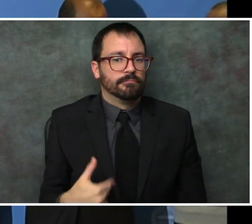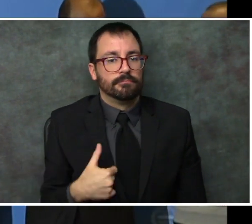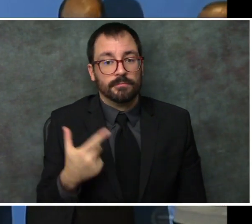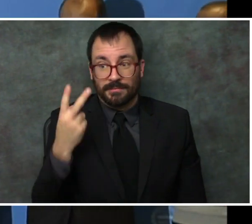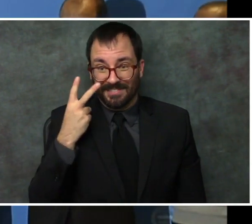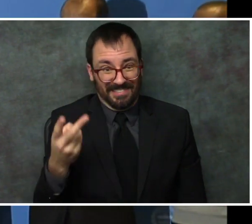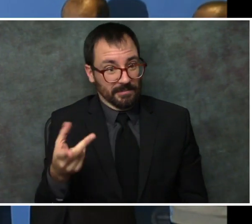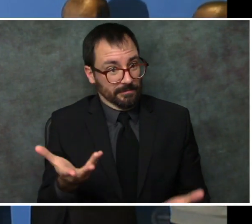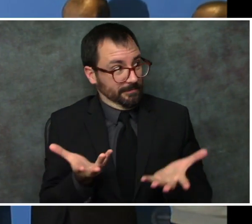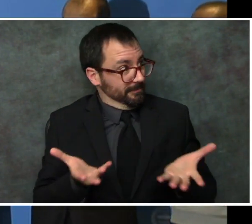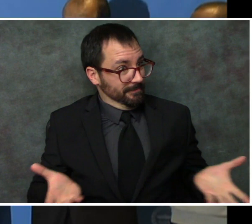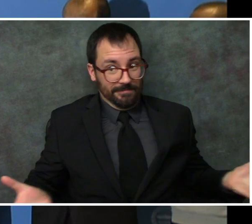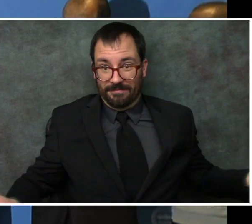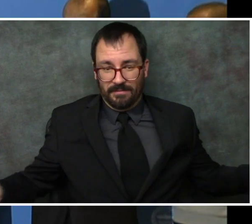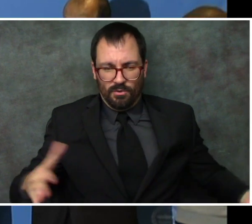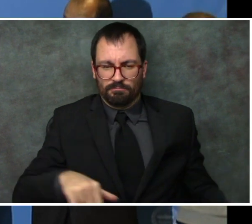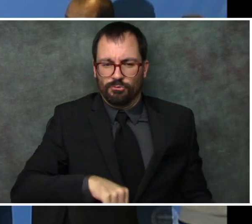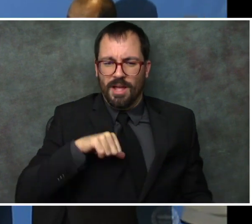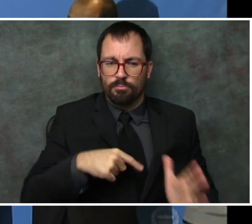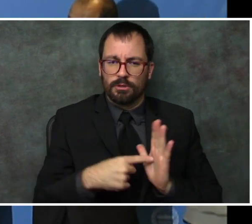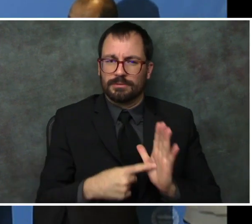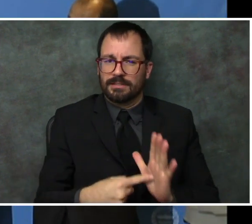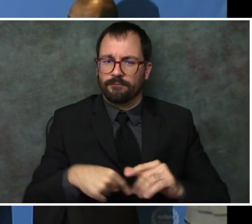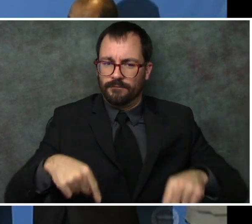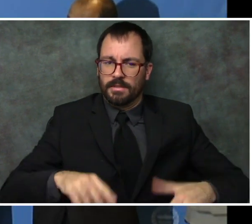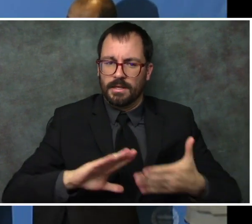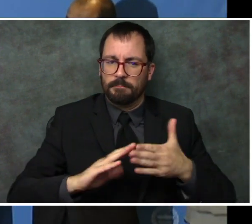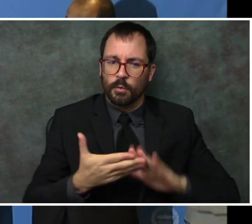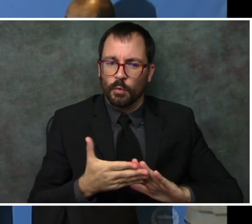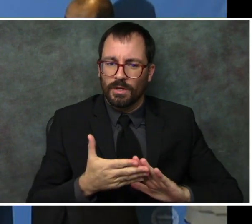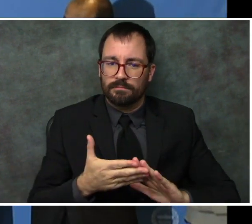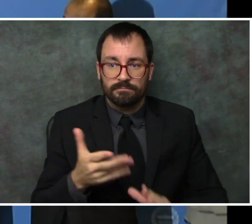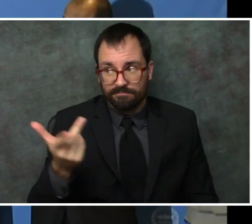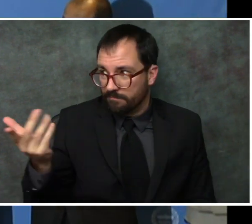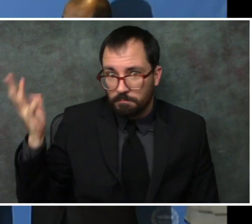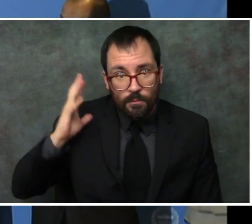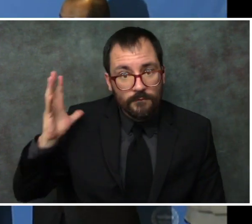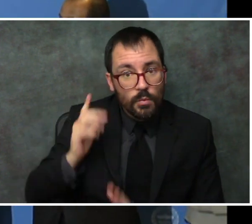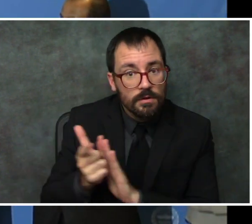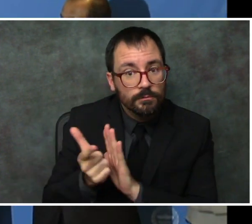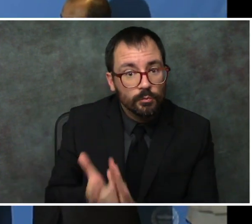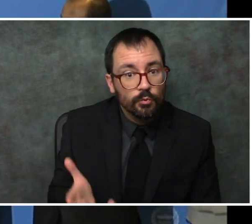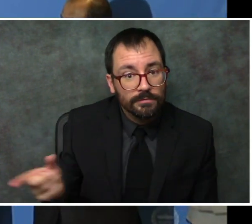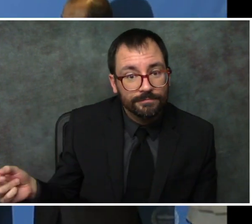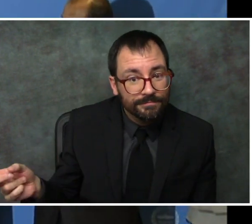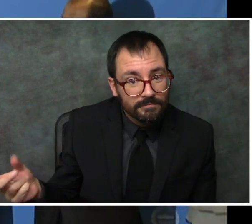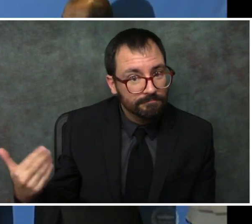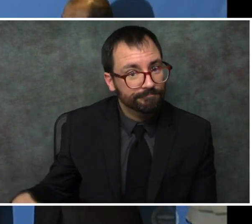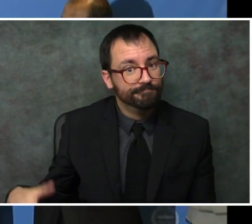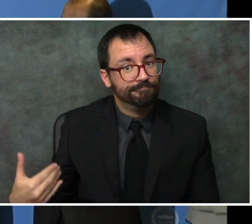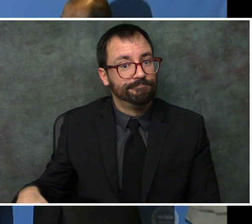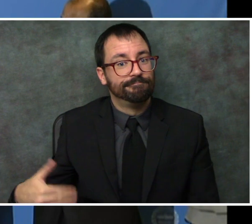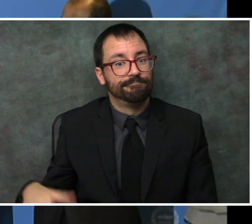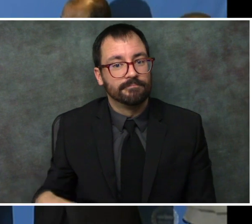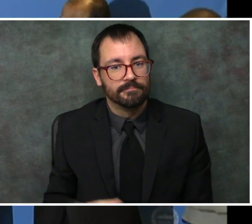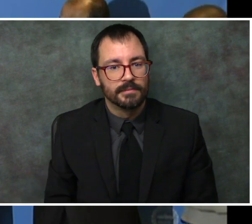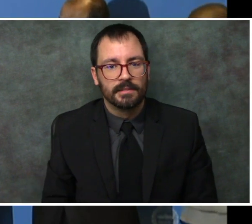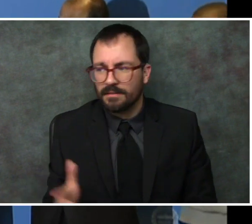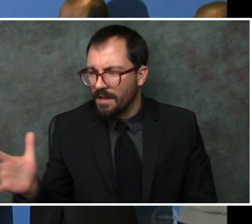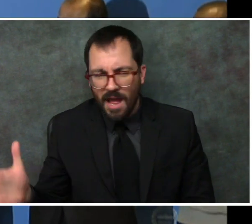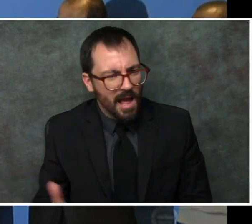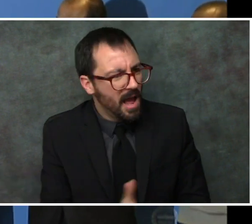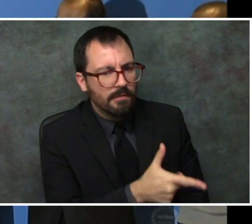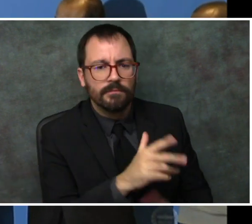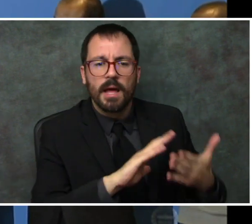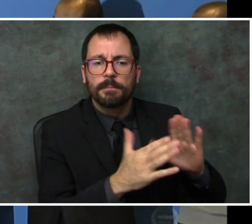So you have a former U.S. attorney all the way to a community activist, Jamal Crawford. You have people who actually go out and